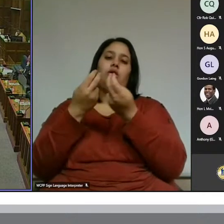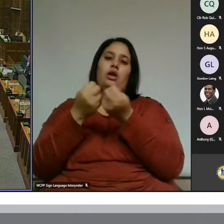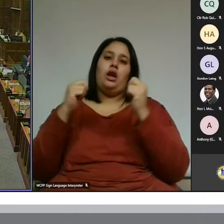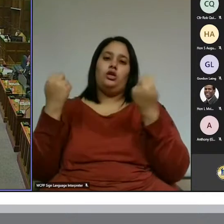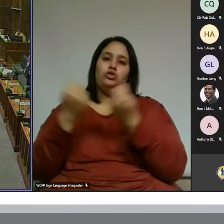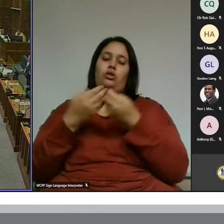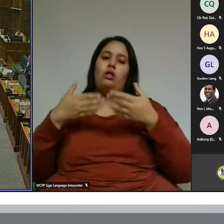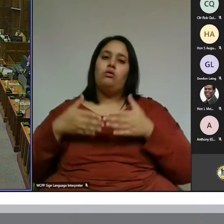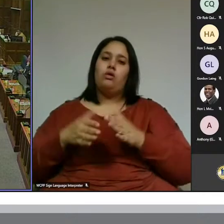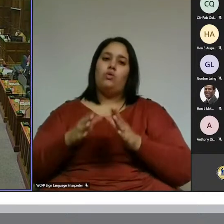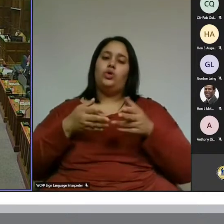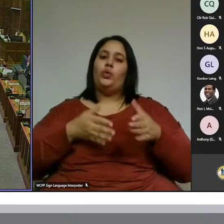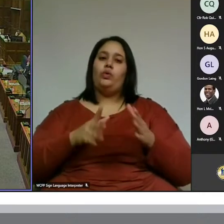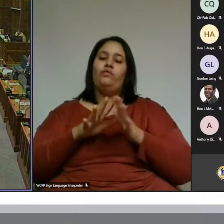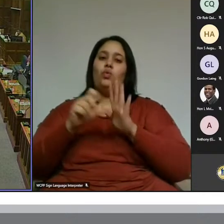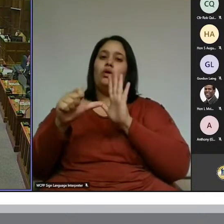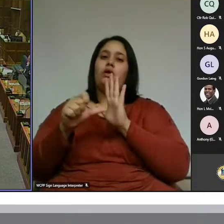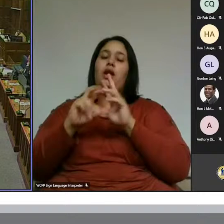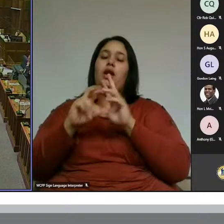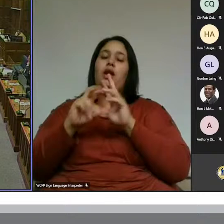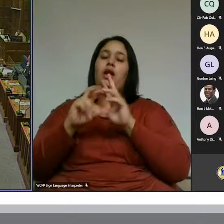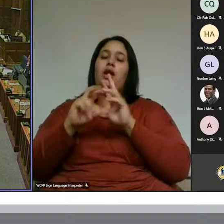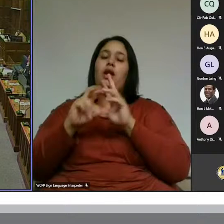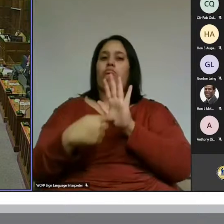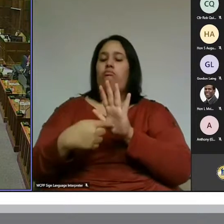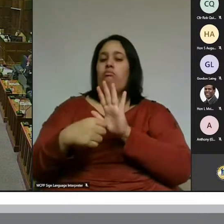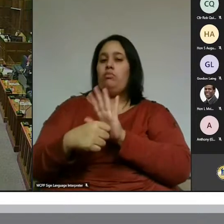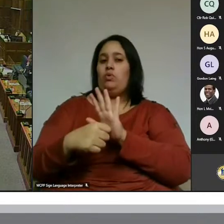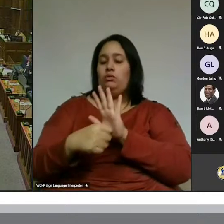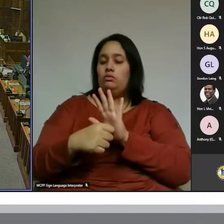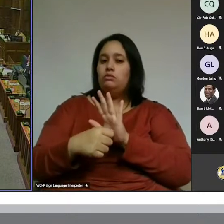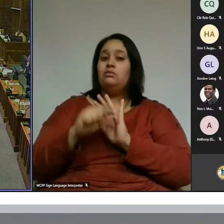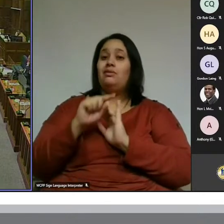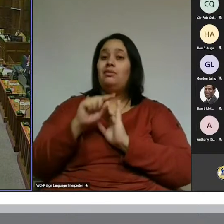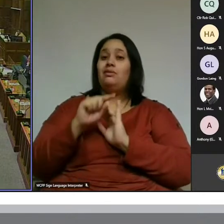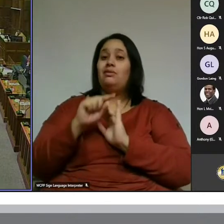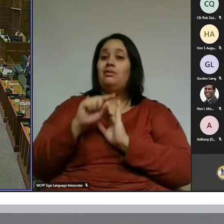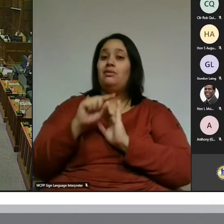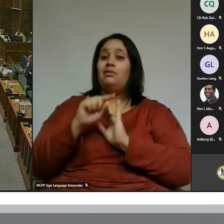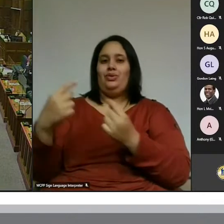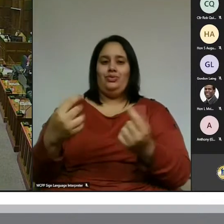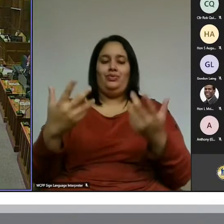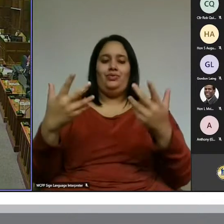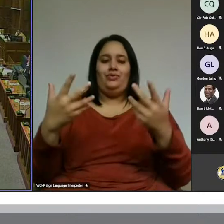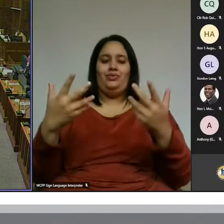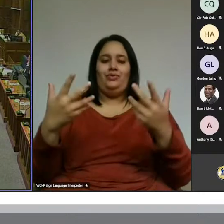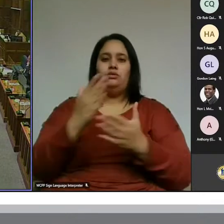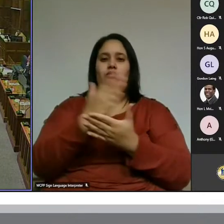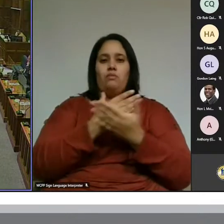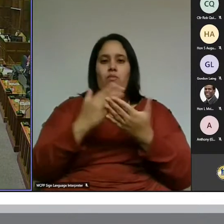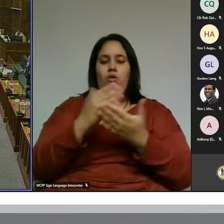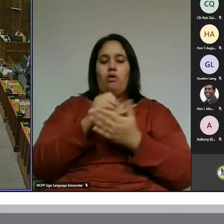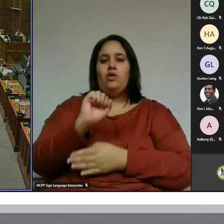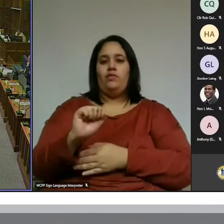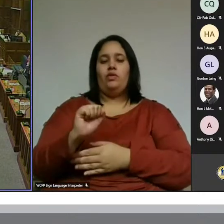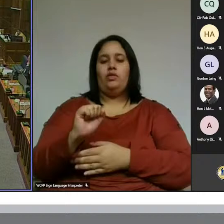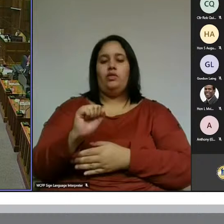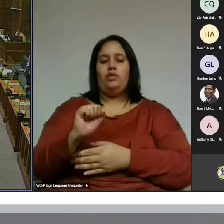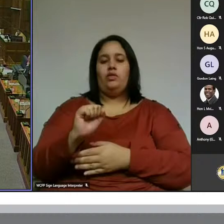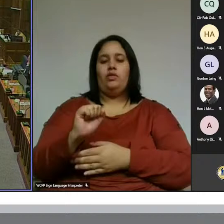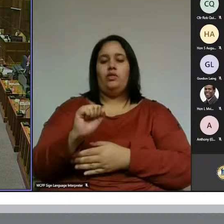roads and routes of national significance. They do own portions of the Weybridge